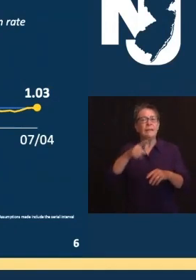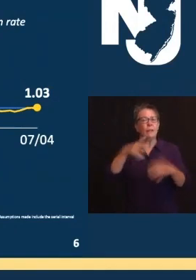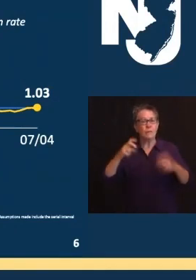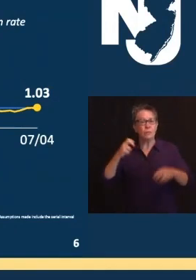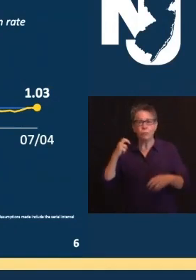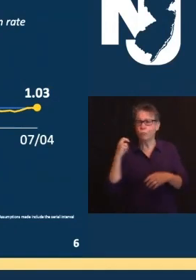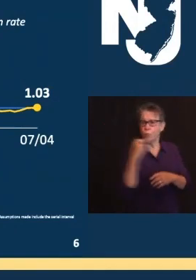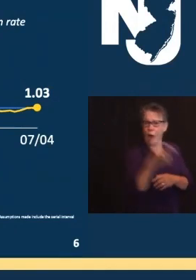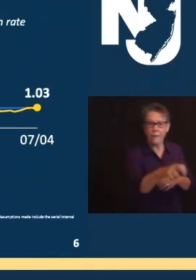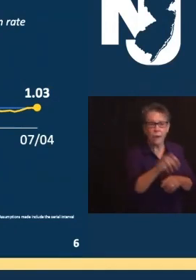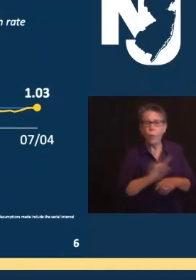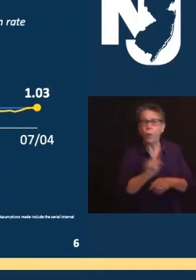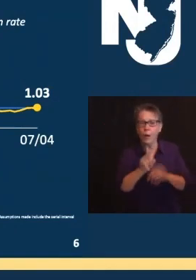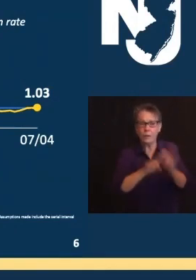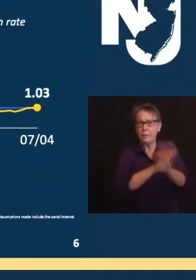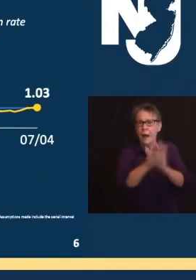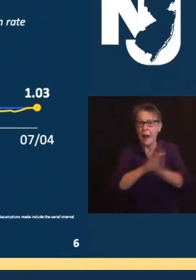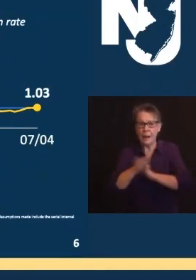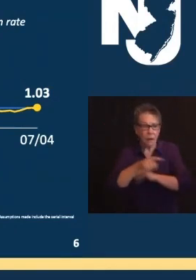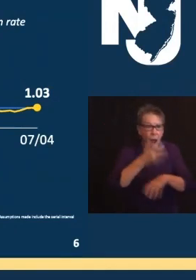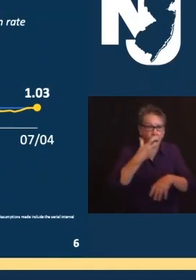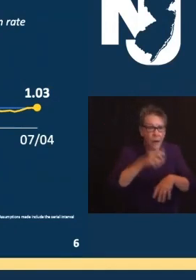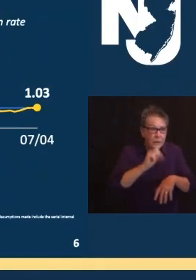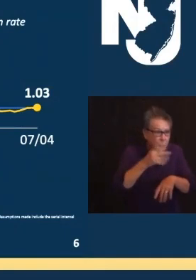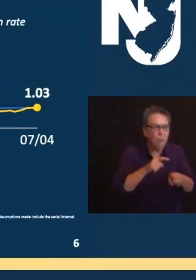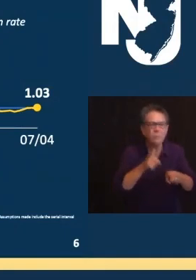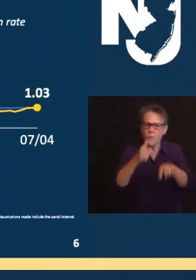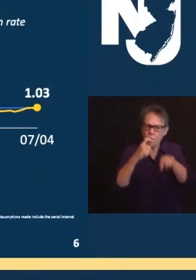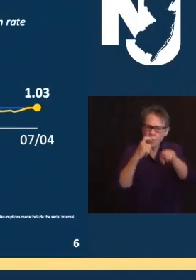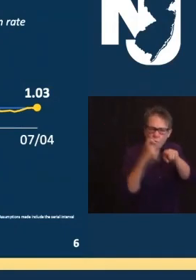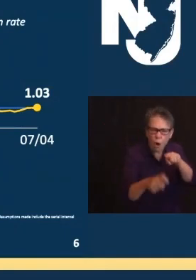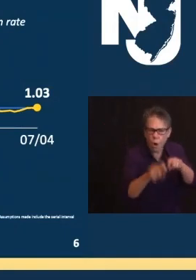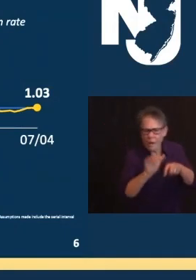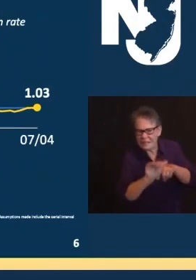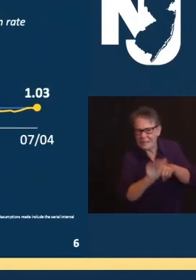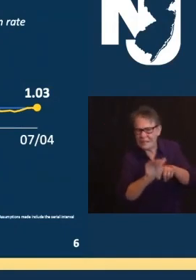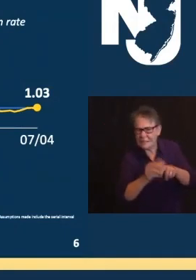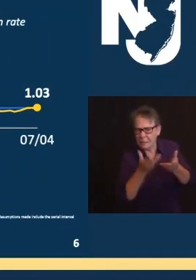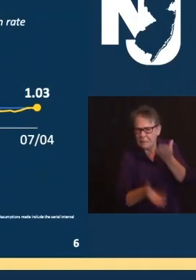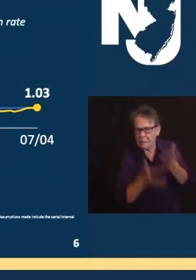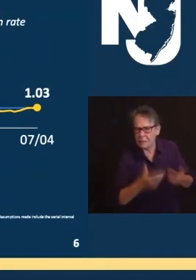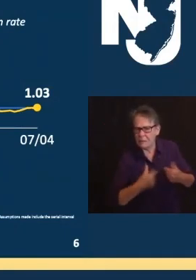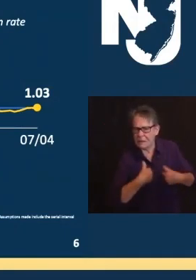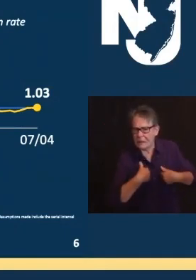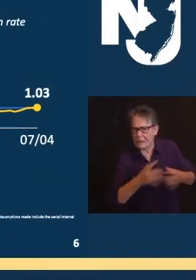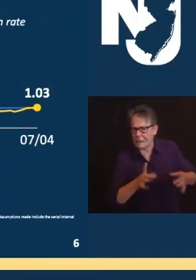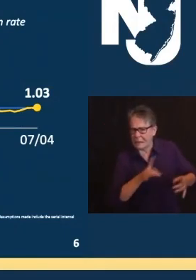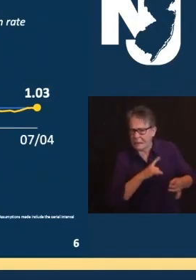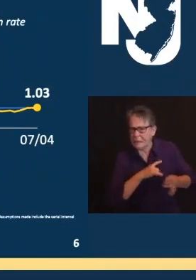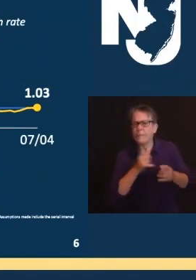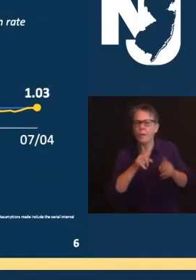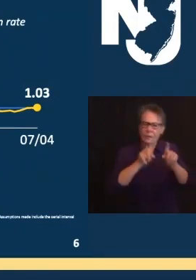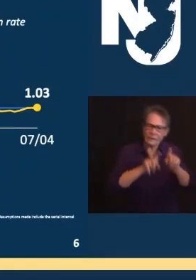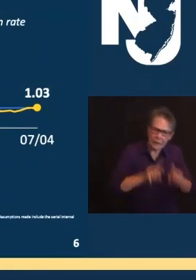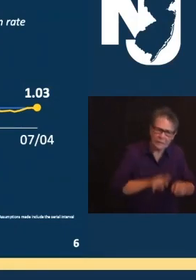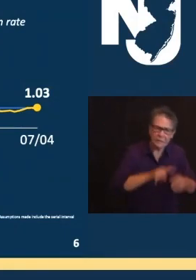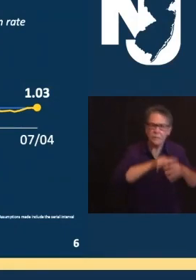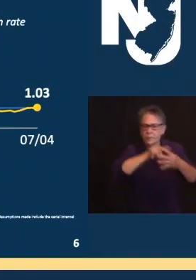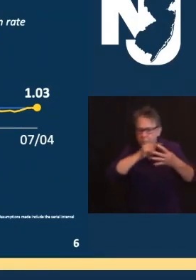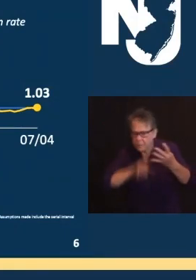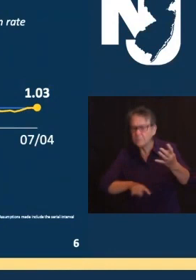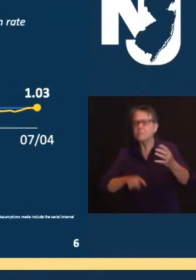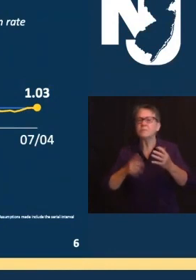this upward trend of RT, or rate of transmission, and get it back down below 1. We absolutely must. We have, by the way, so